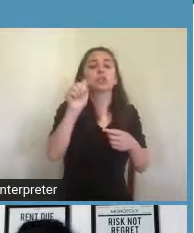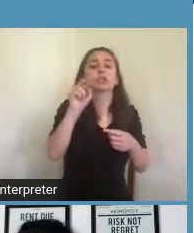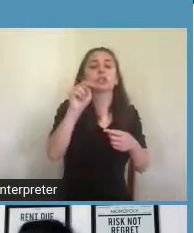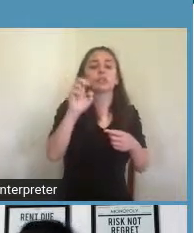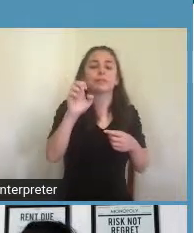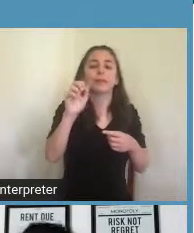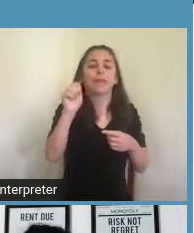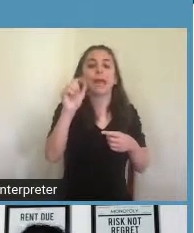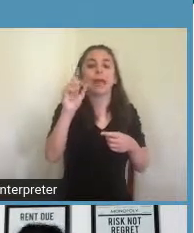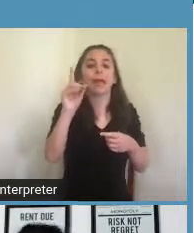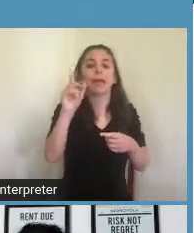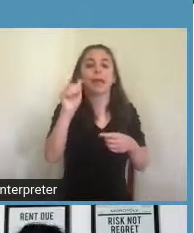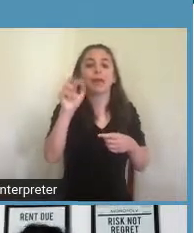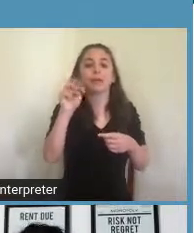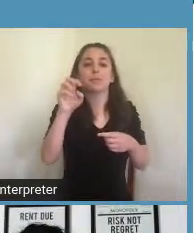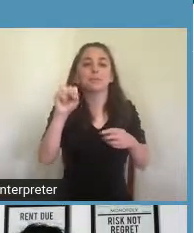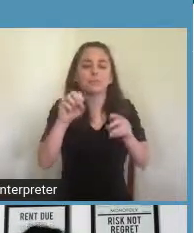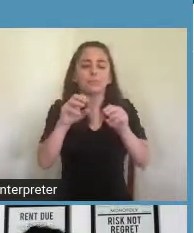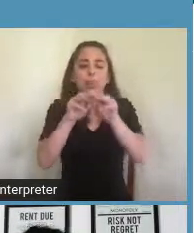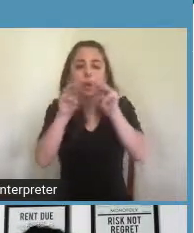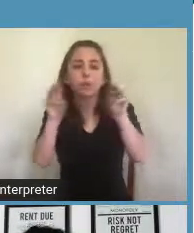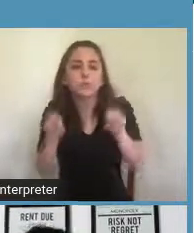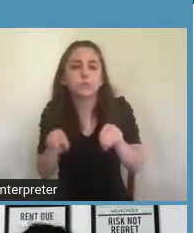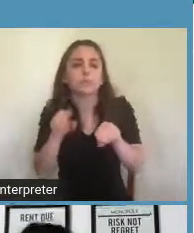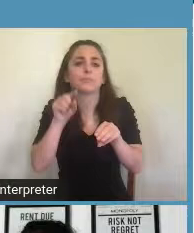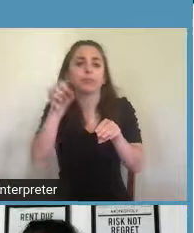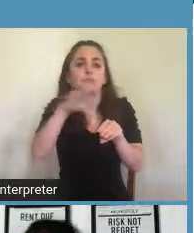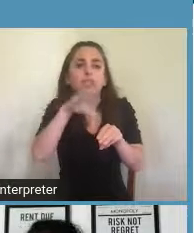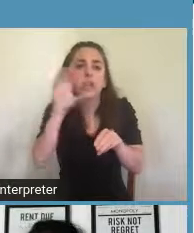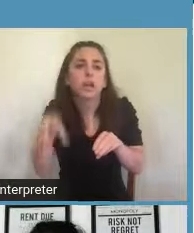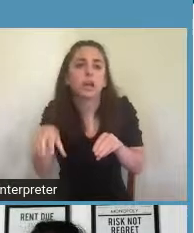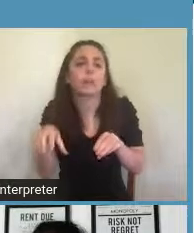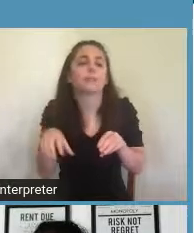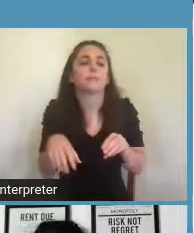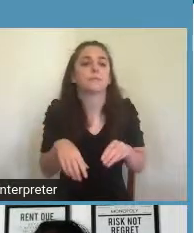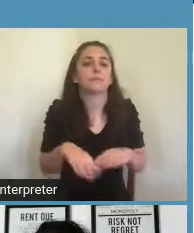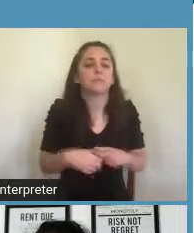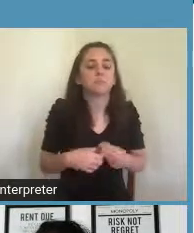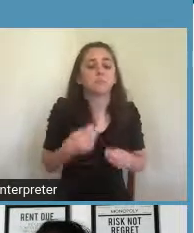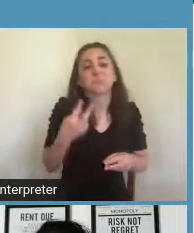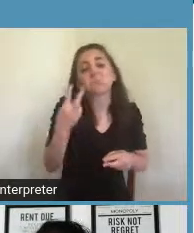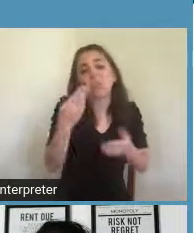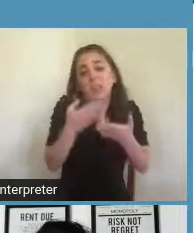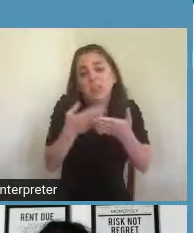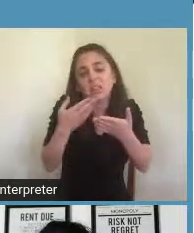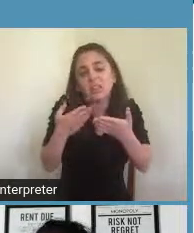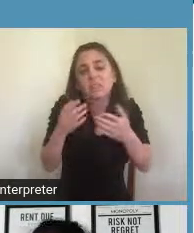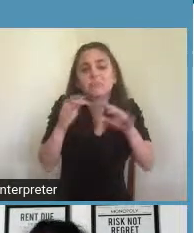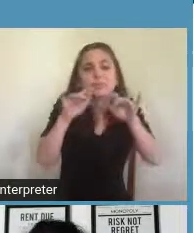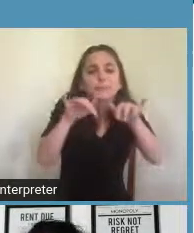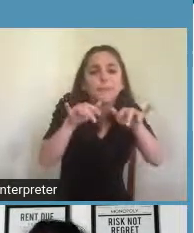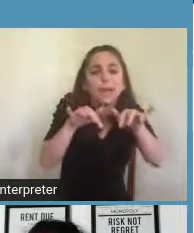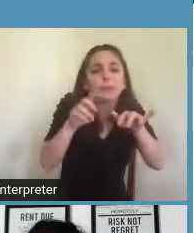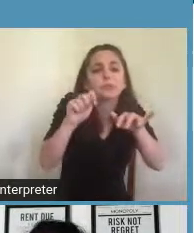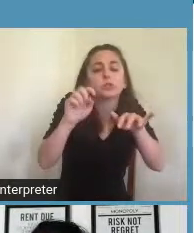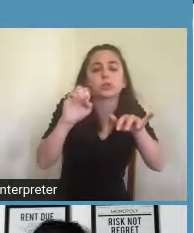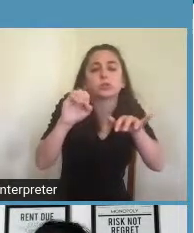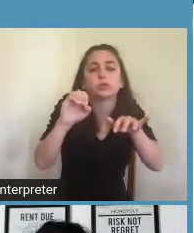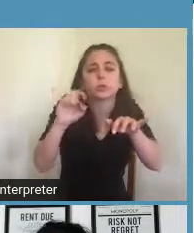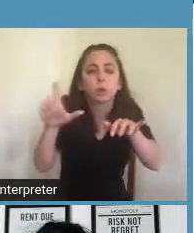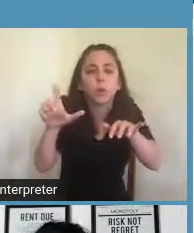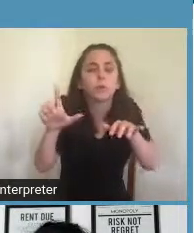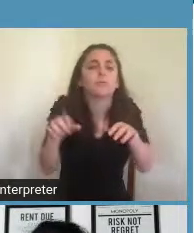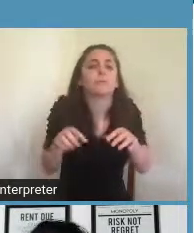Museum here in Chicago, I just happened to just very quickly put a couple of things into the tool, an overview of our